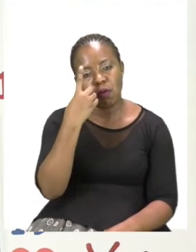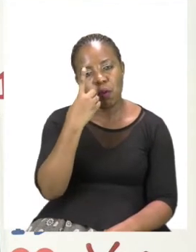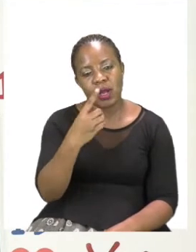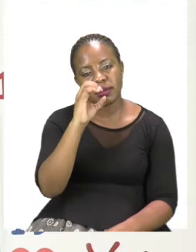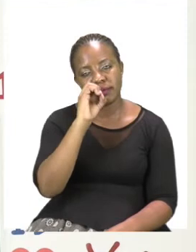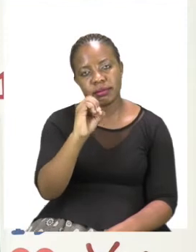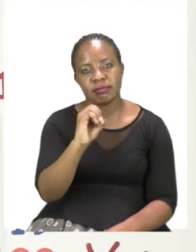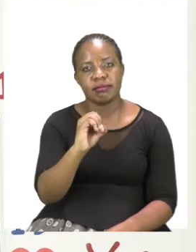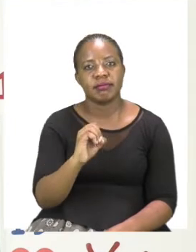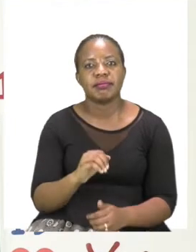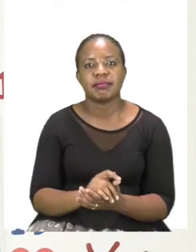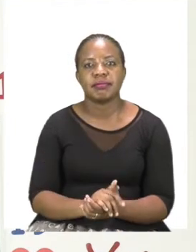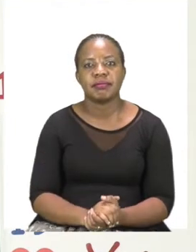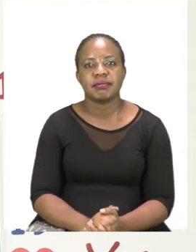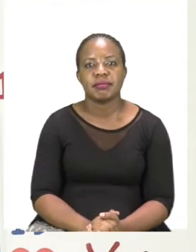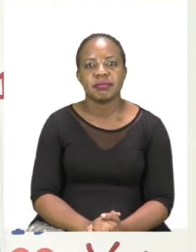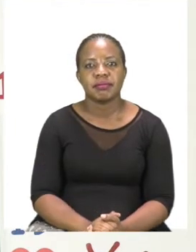tens.